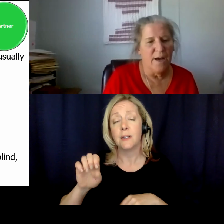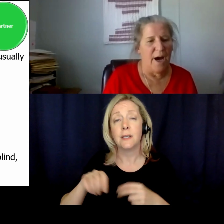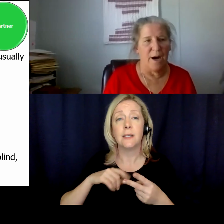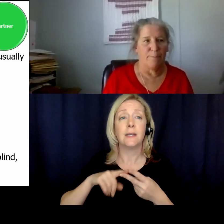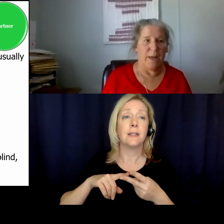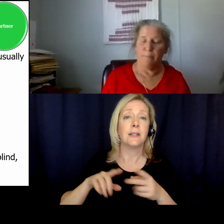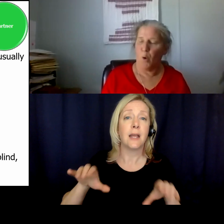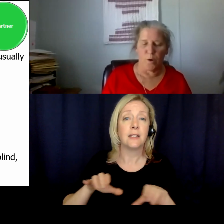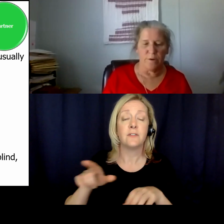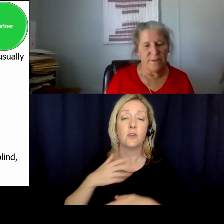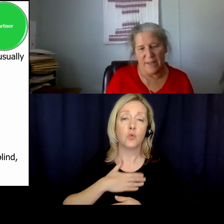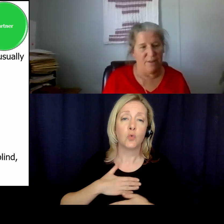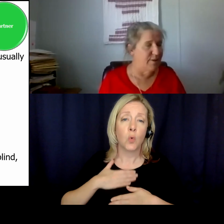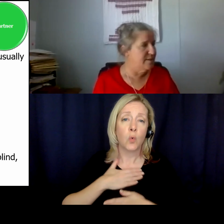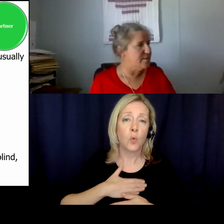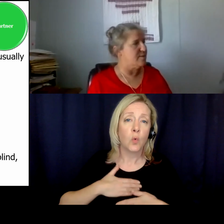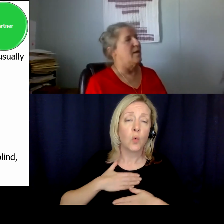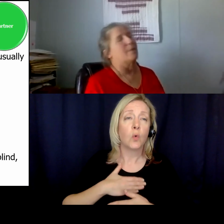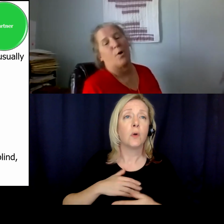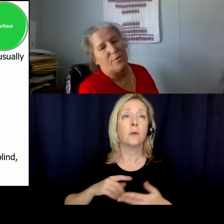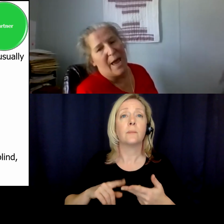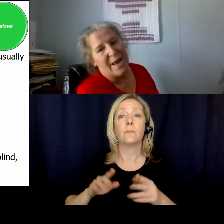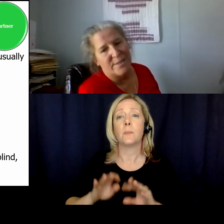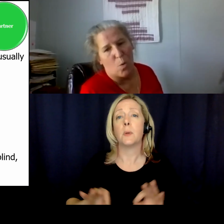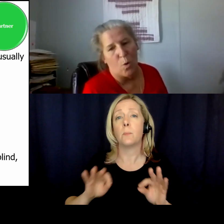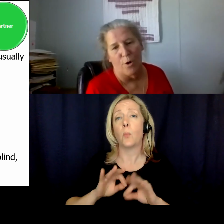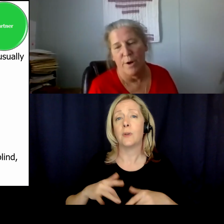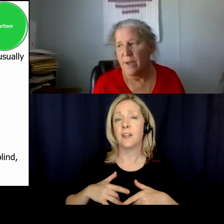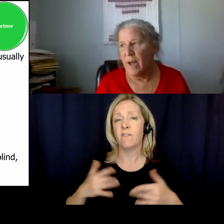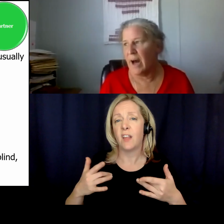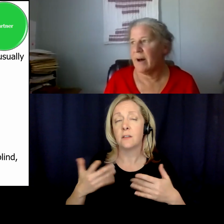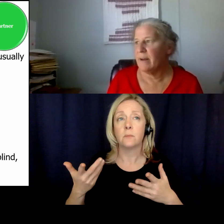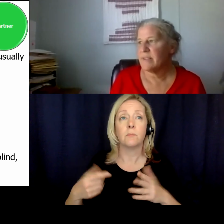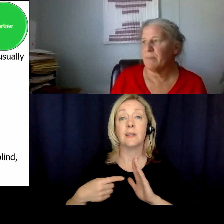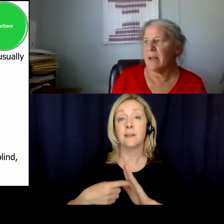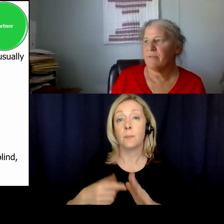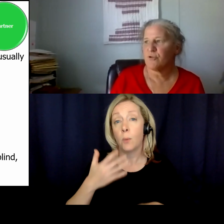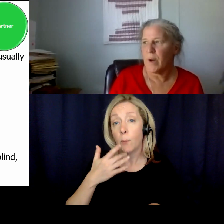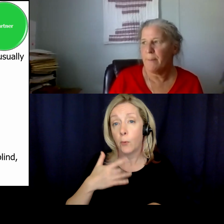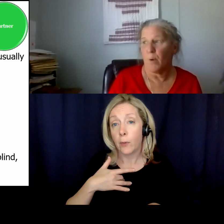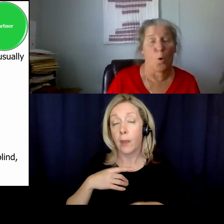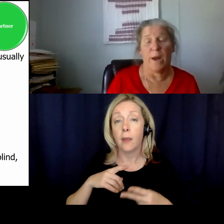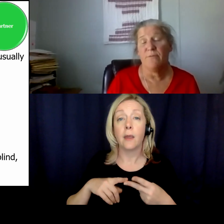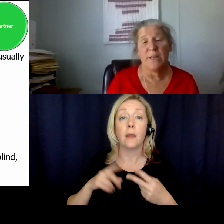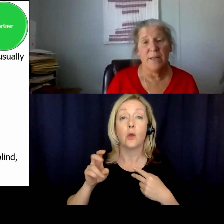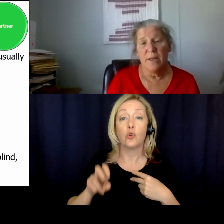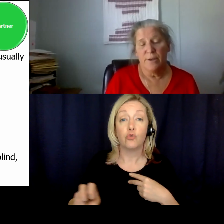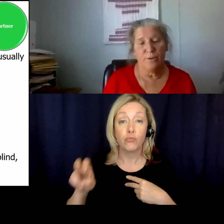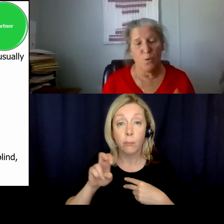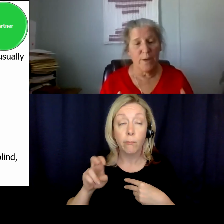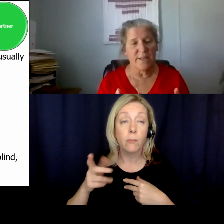activities, important events like birthdays, or some kind of trip, or